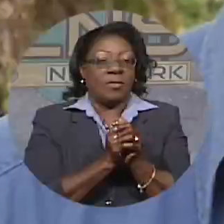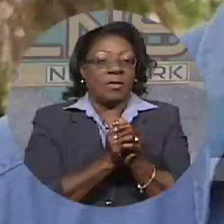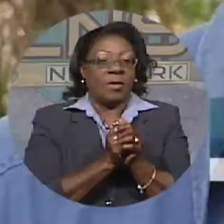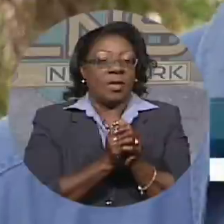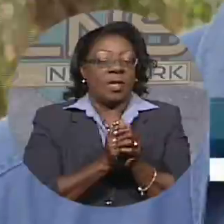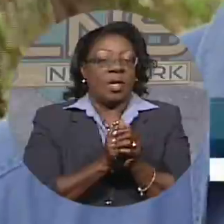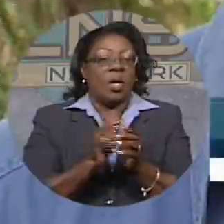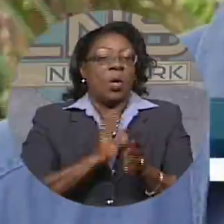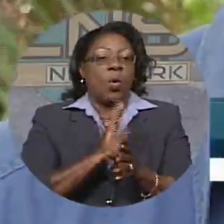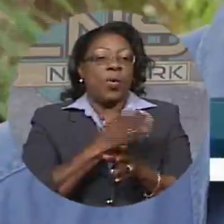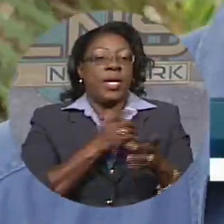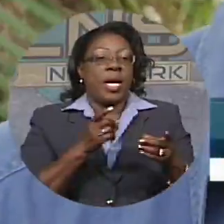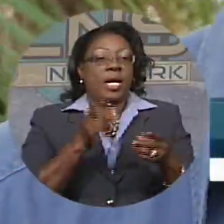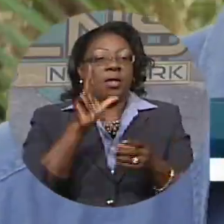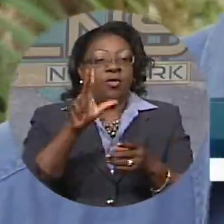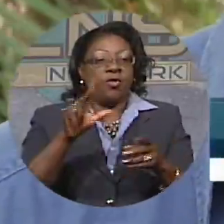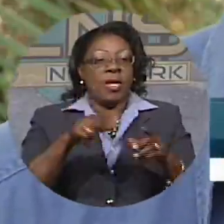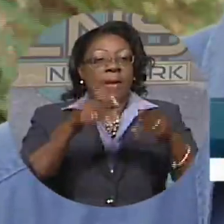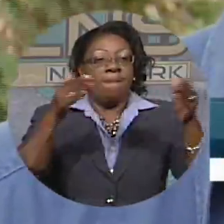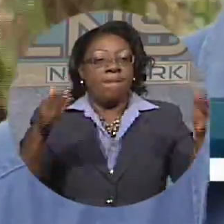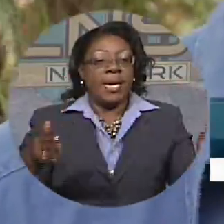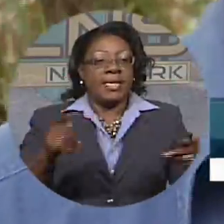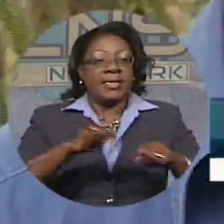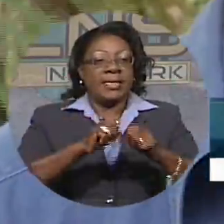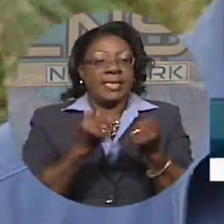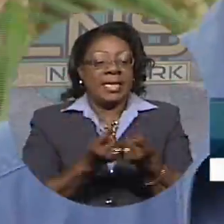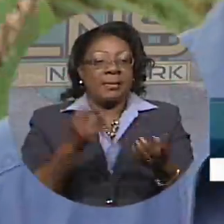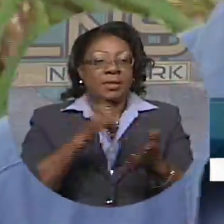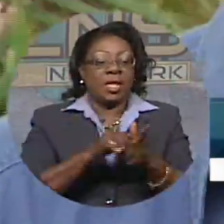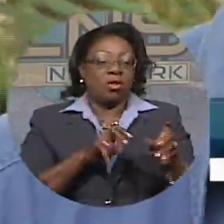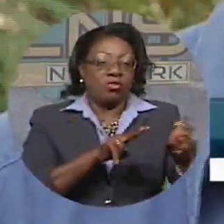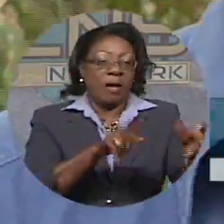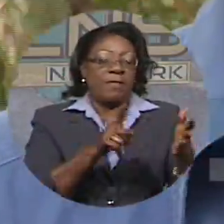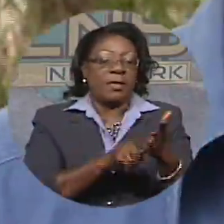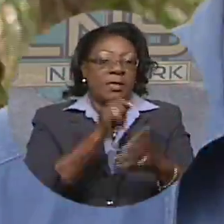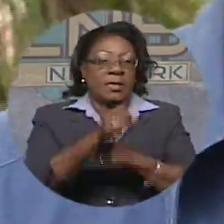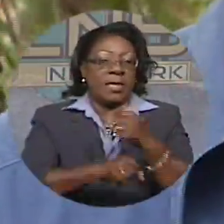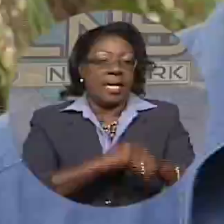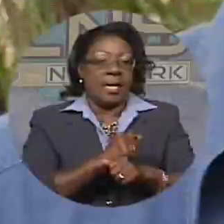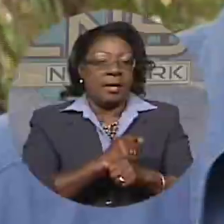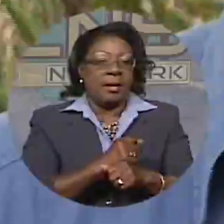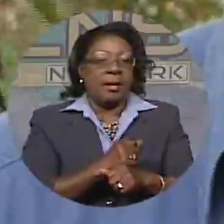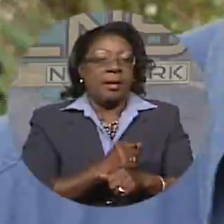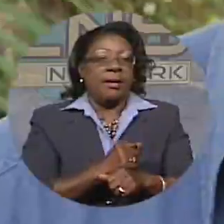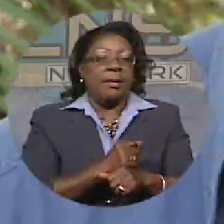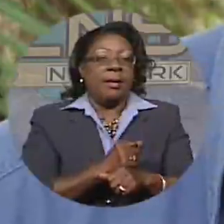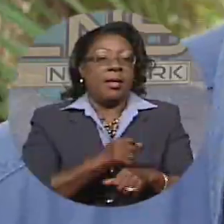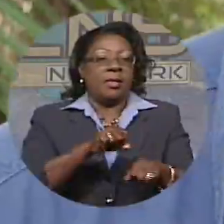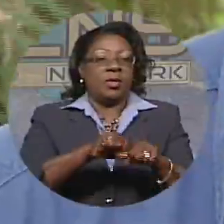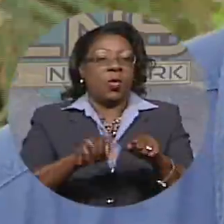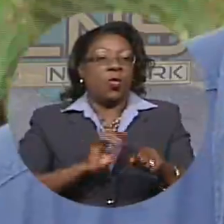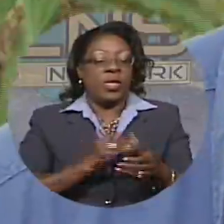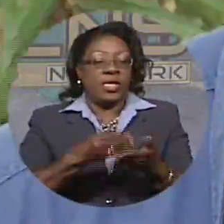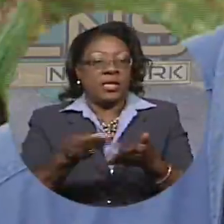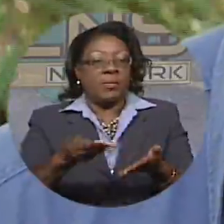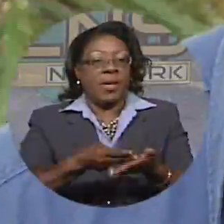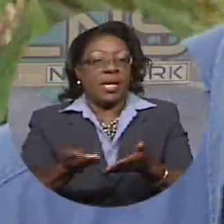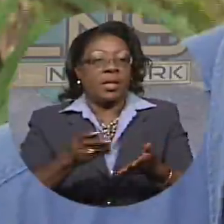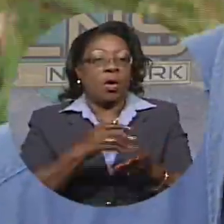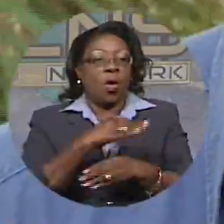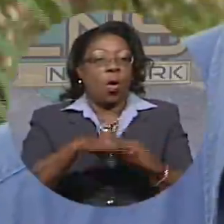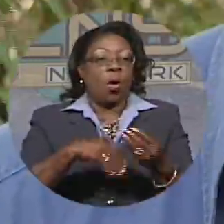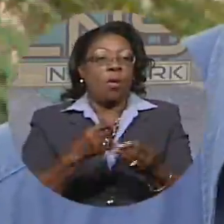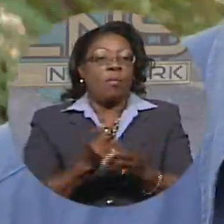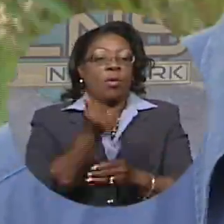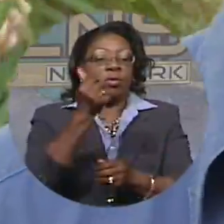now, we had 3 major teams that traveled so far this year, and even though we hosted Crafty here, there was an expense to us still. And so we spent, I'd say, almost